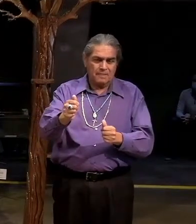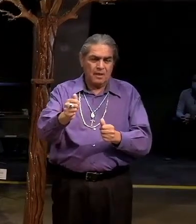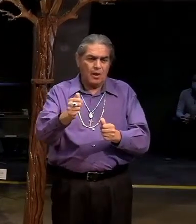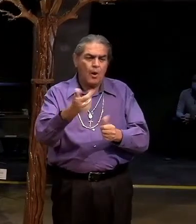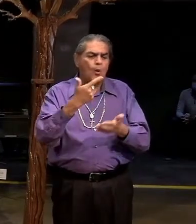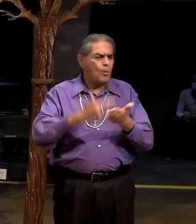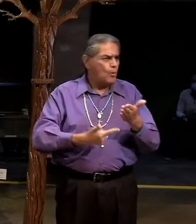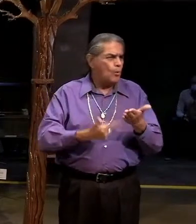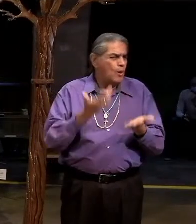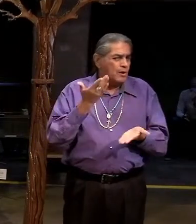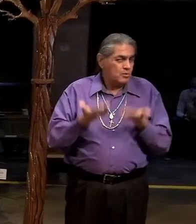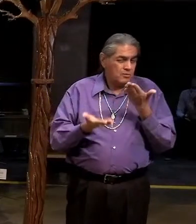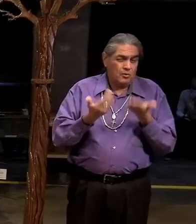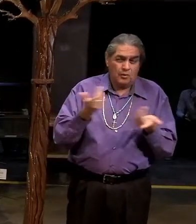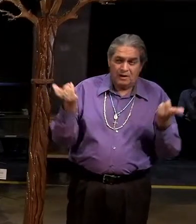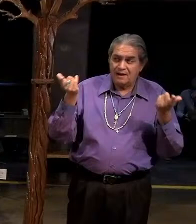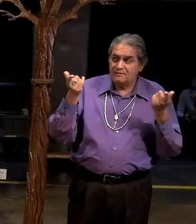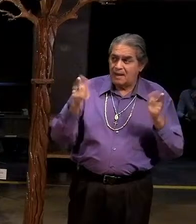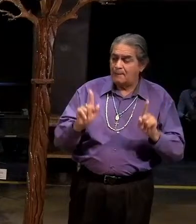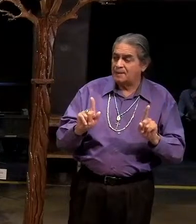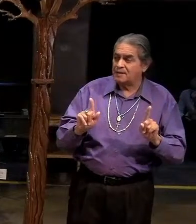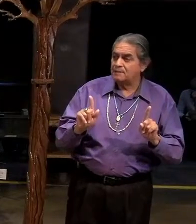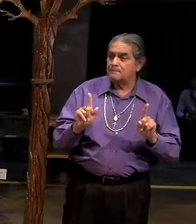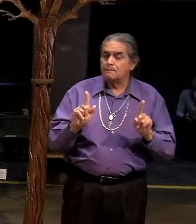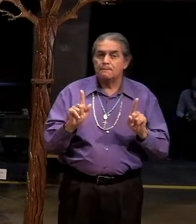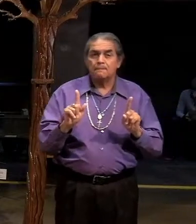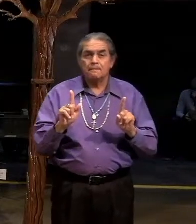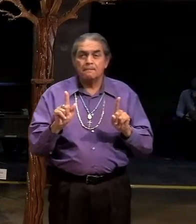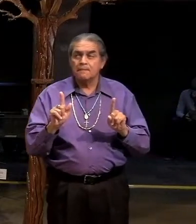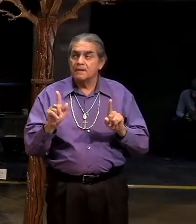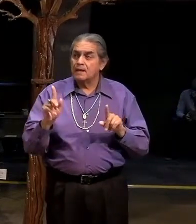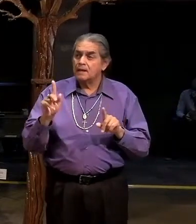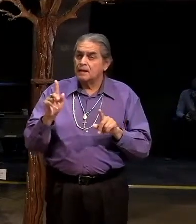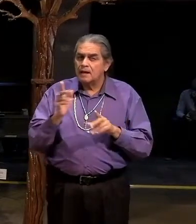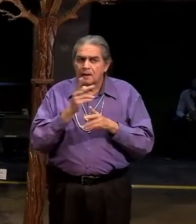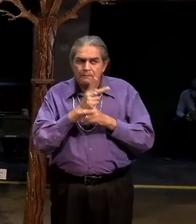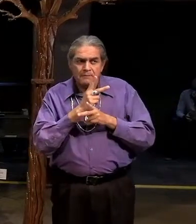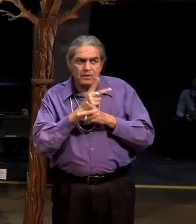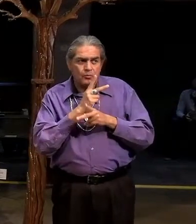have happened? Be watchful.